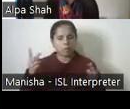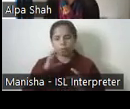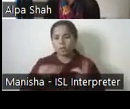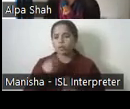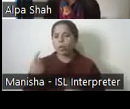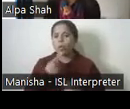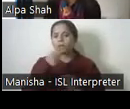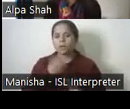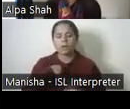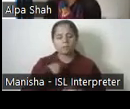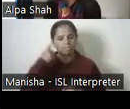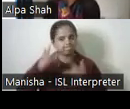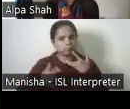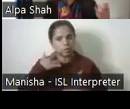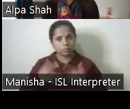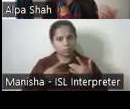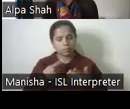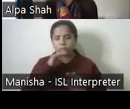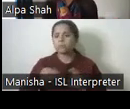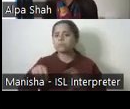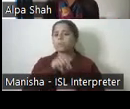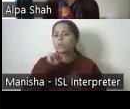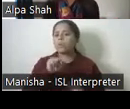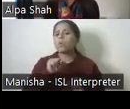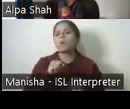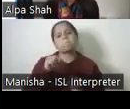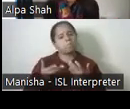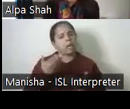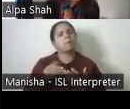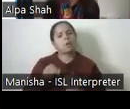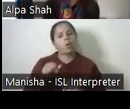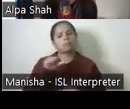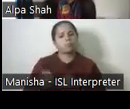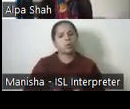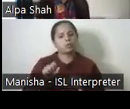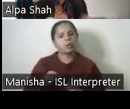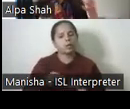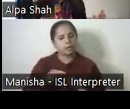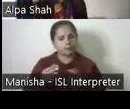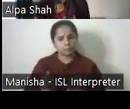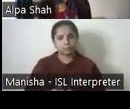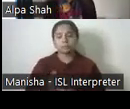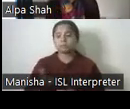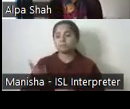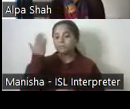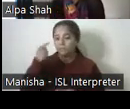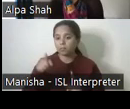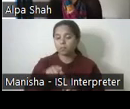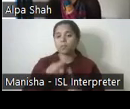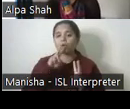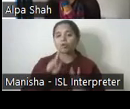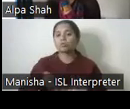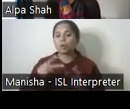to aspire will be in the terms which is set by their oppressors. So in the past, in response to